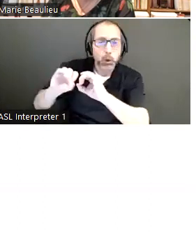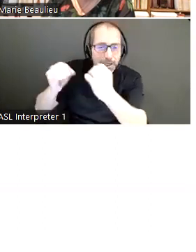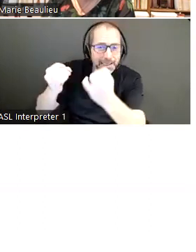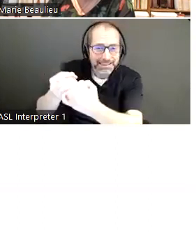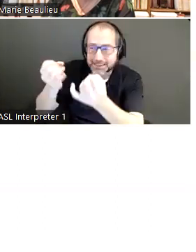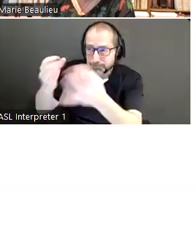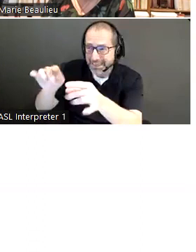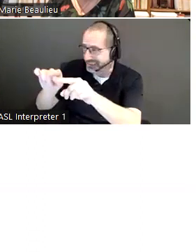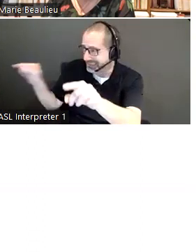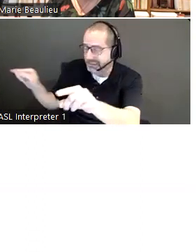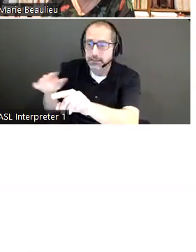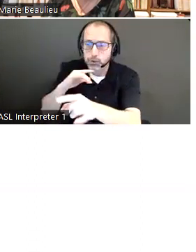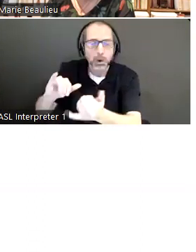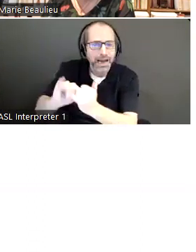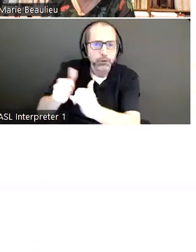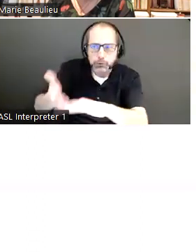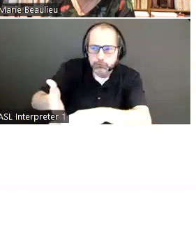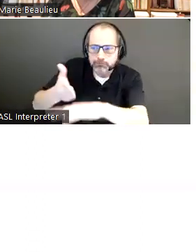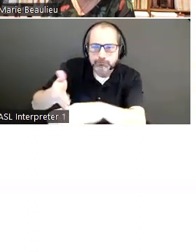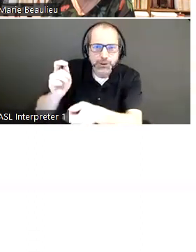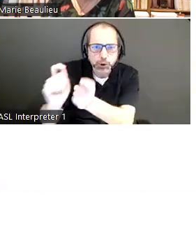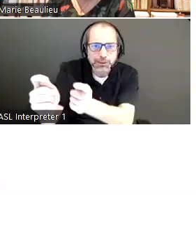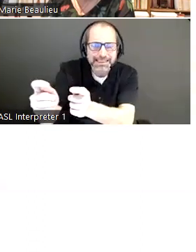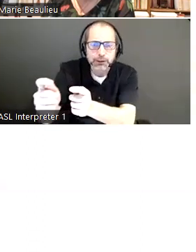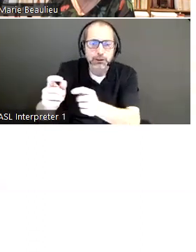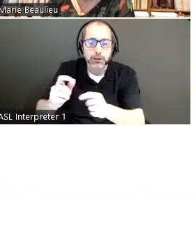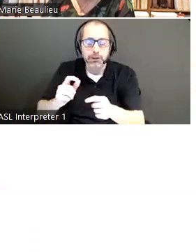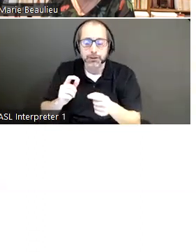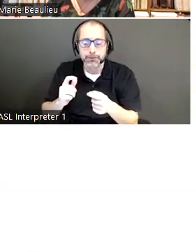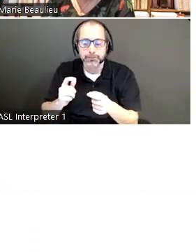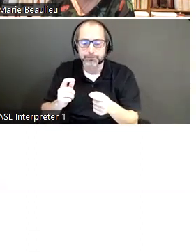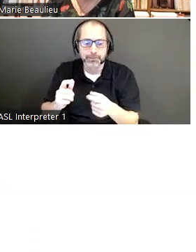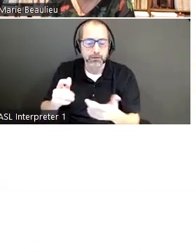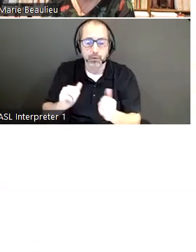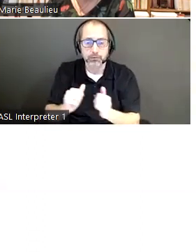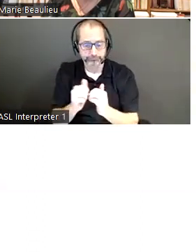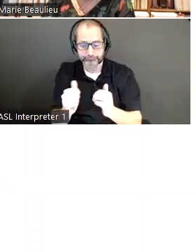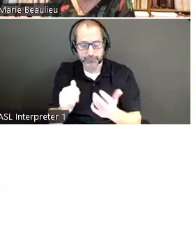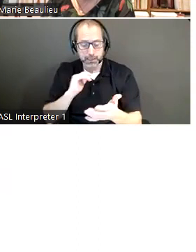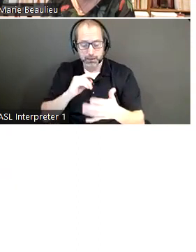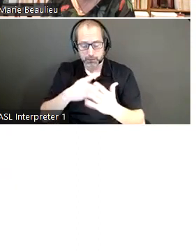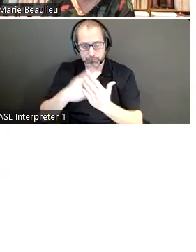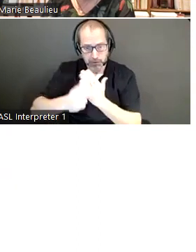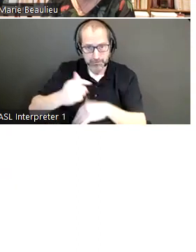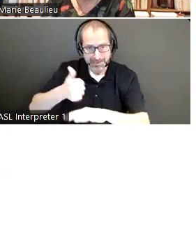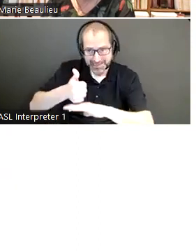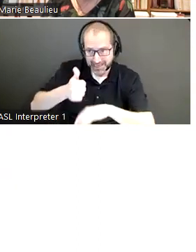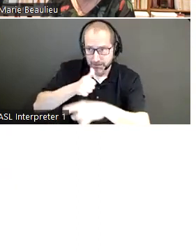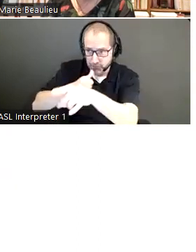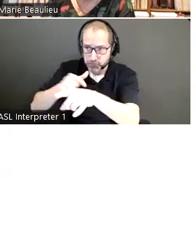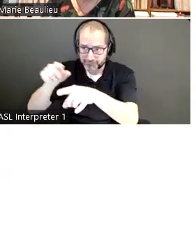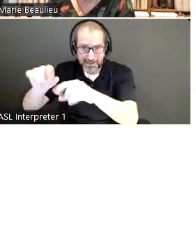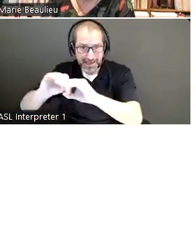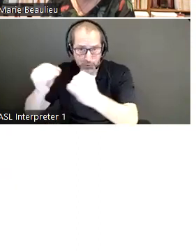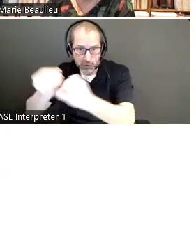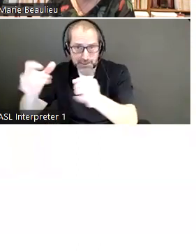organizational changes. So the program aims to be integrated in the way of doing in the organization and to improve it.